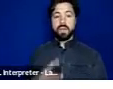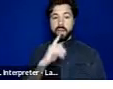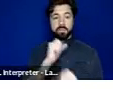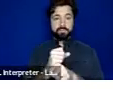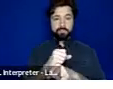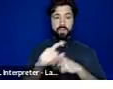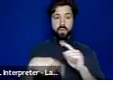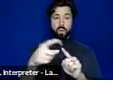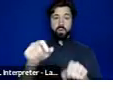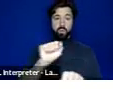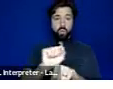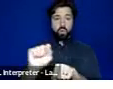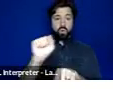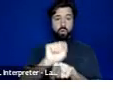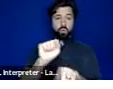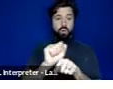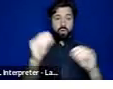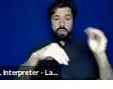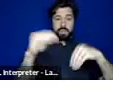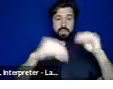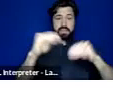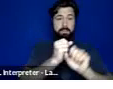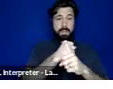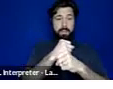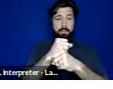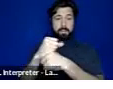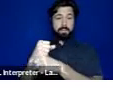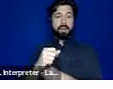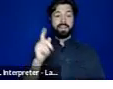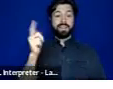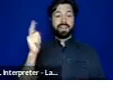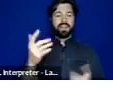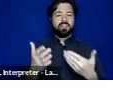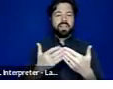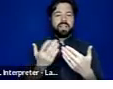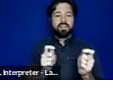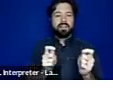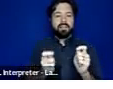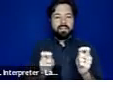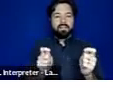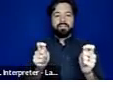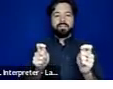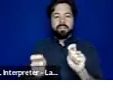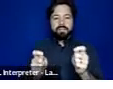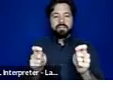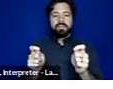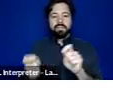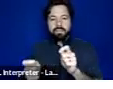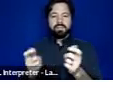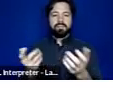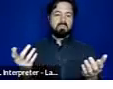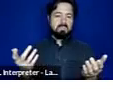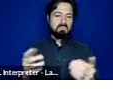bulk of the work, the rest is just little things here and there. Okay. So that's the main benefit. And that's the